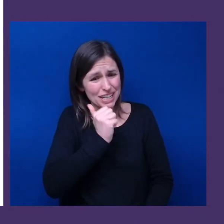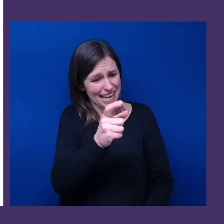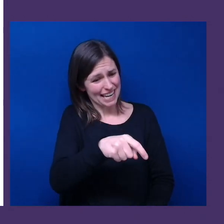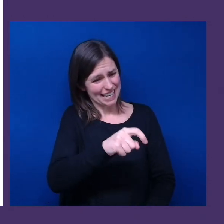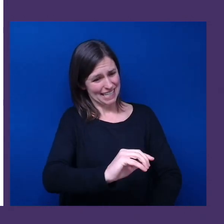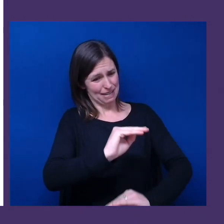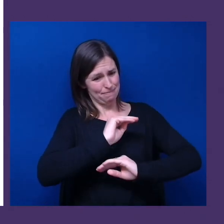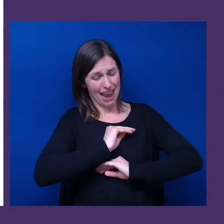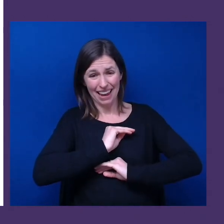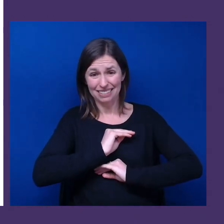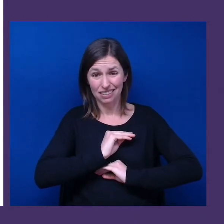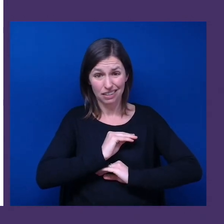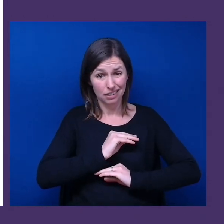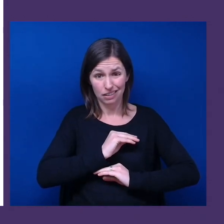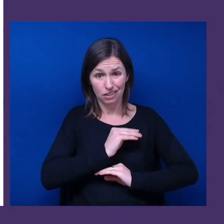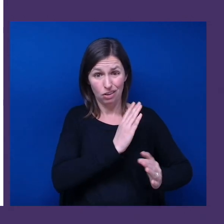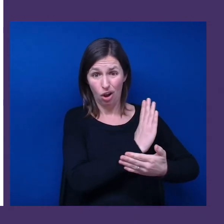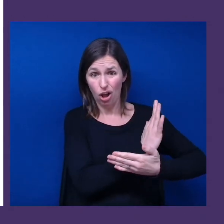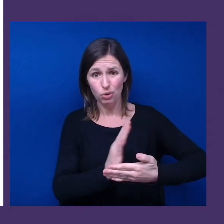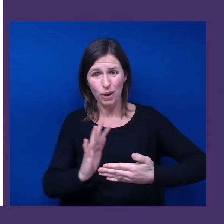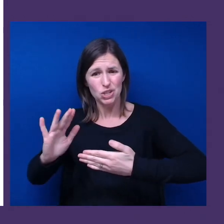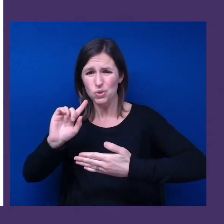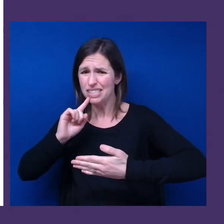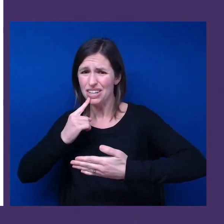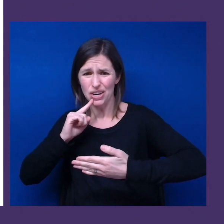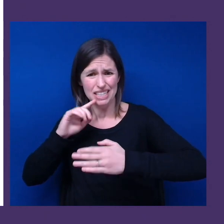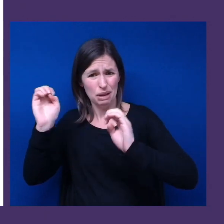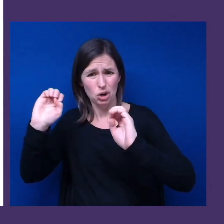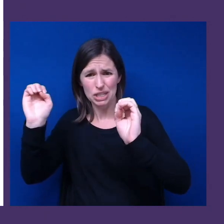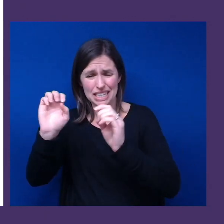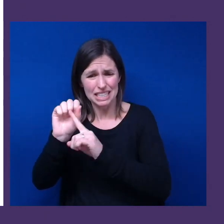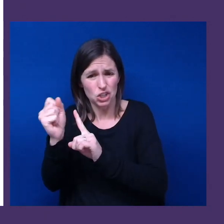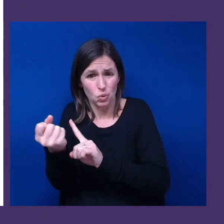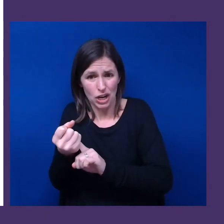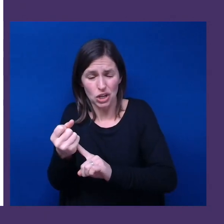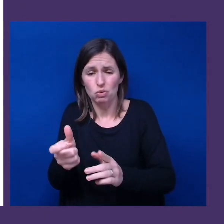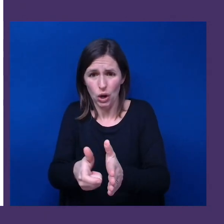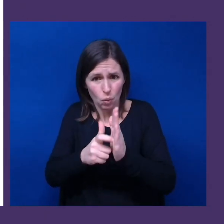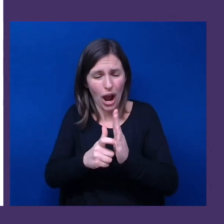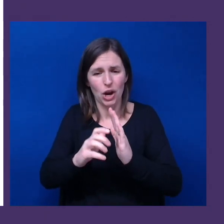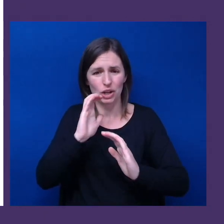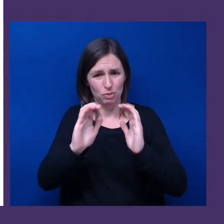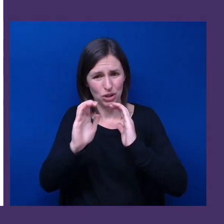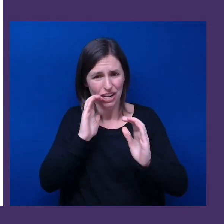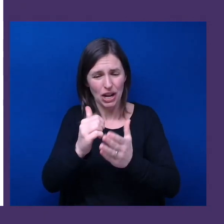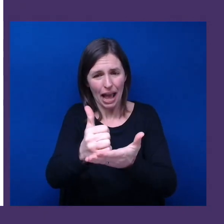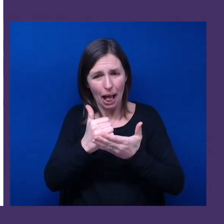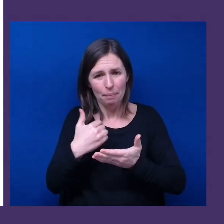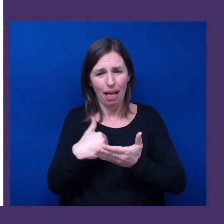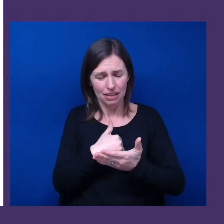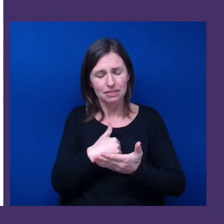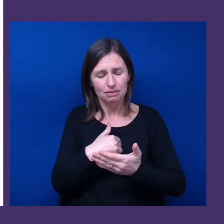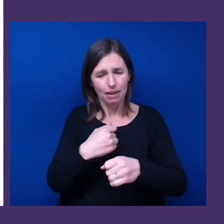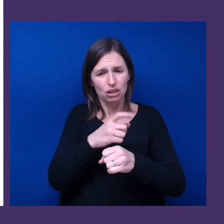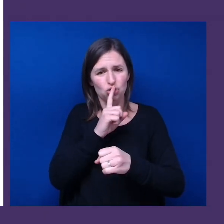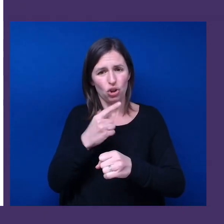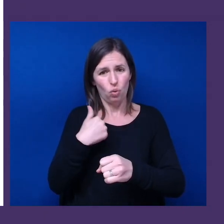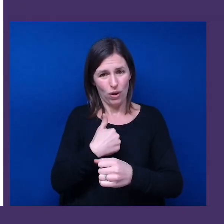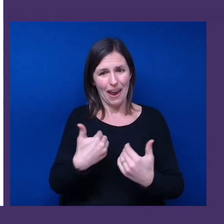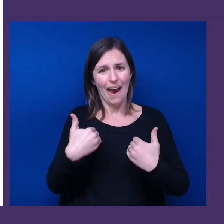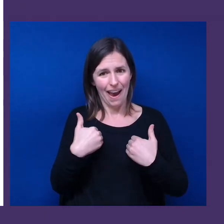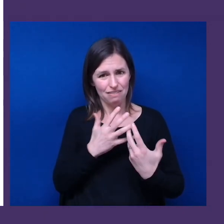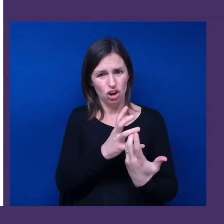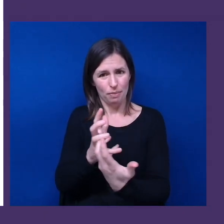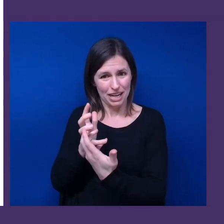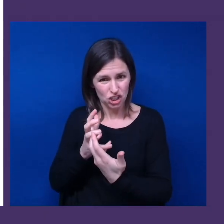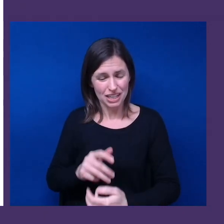serious circumstances, and it helps us get any assistance and accommodations we need. Beyond this, communication helps us connect with others